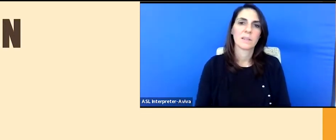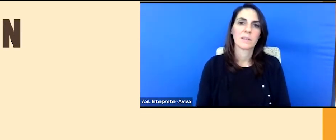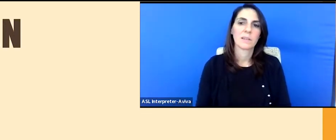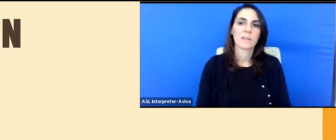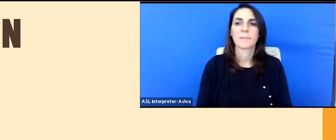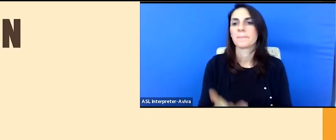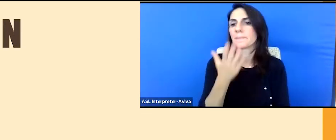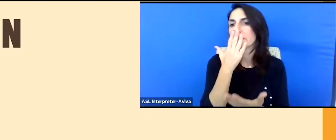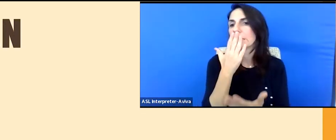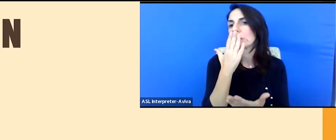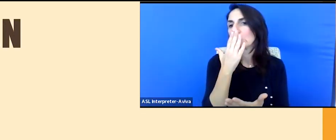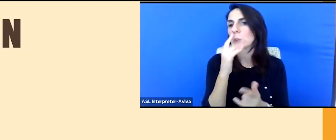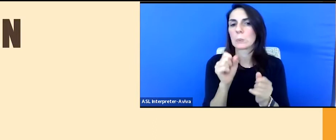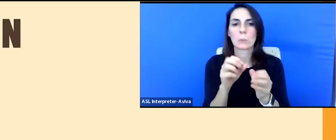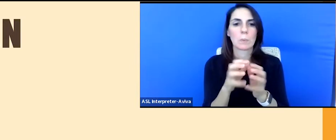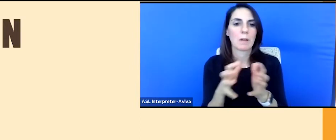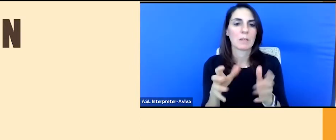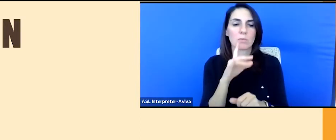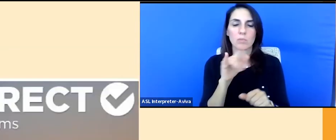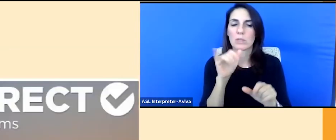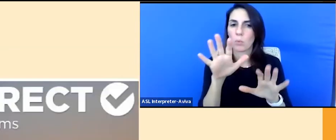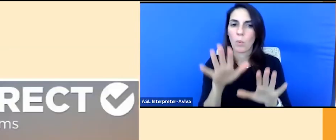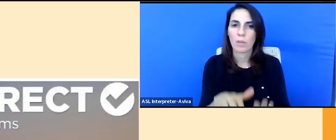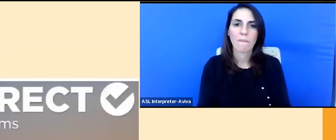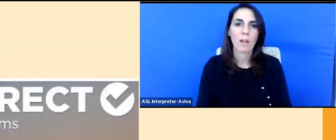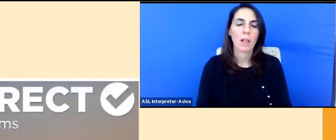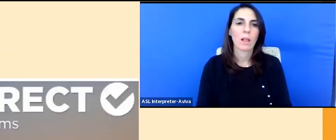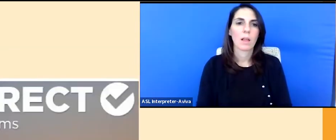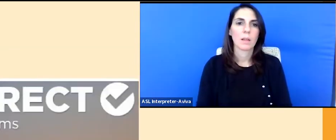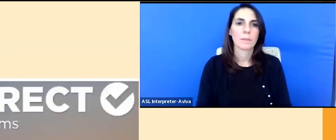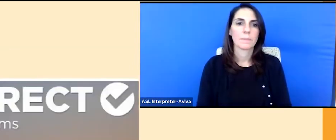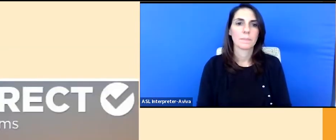Thank you so much. That was wonderful.